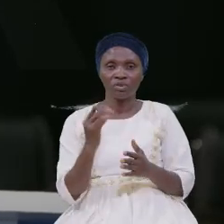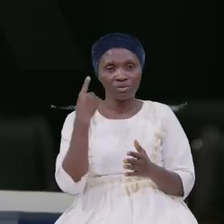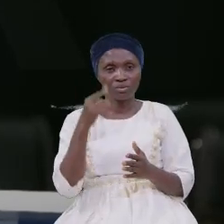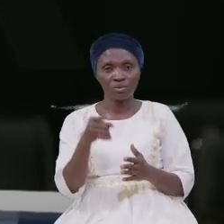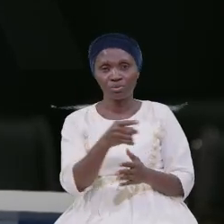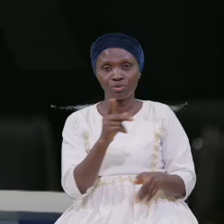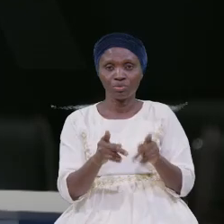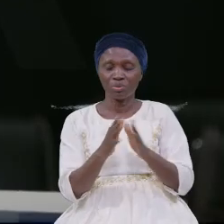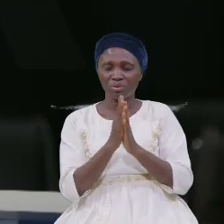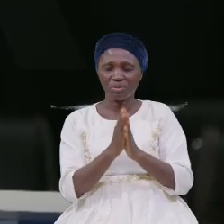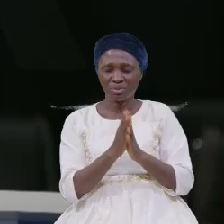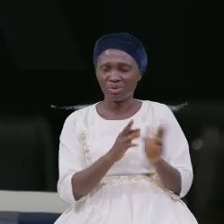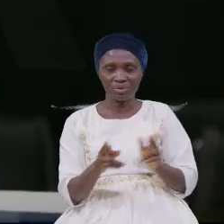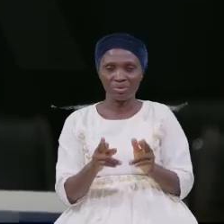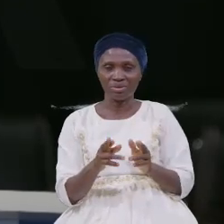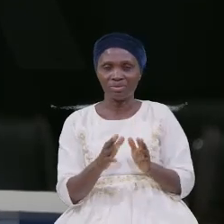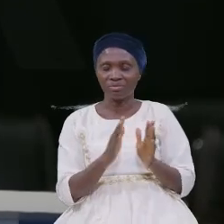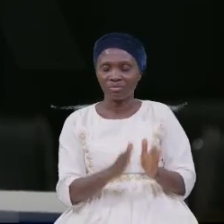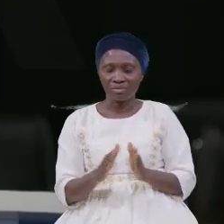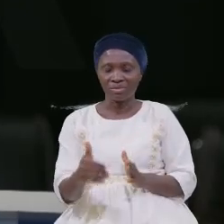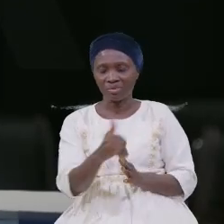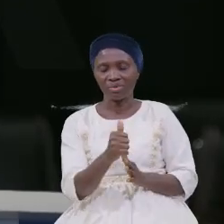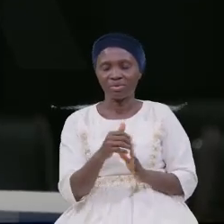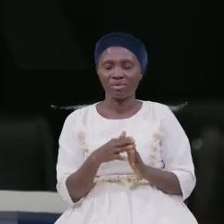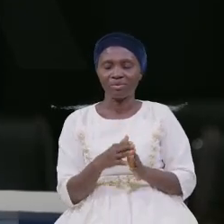You will receive the touch of God tonight.